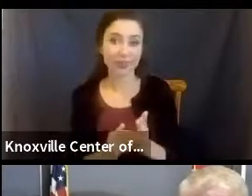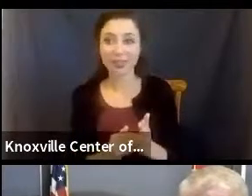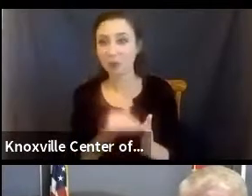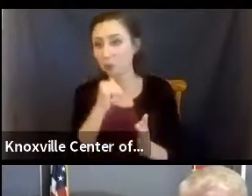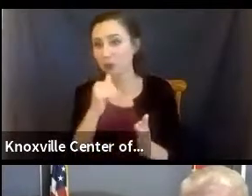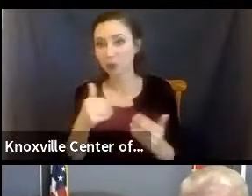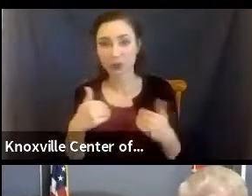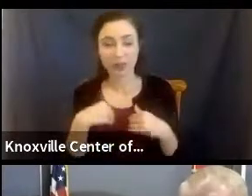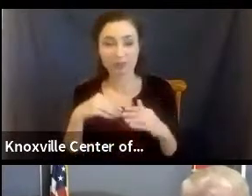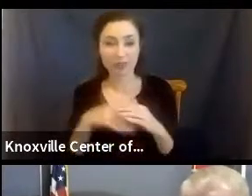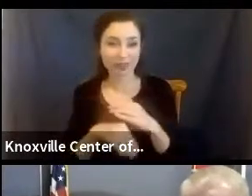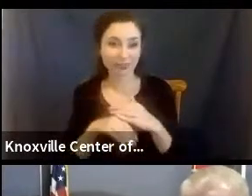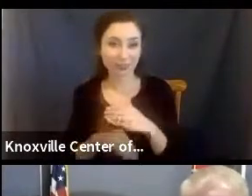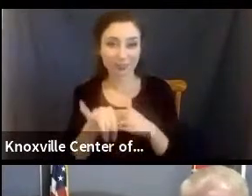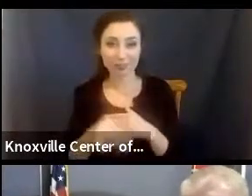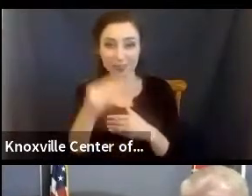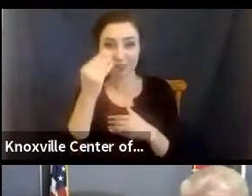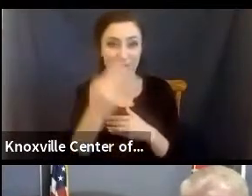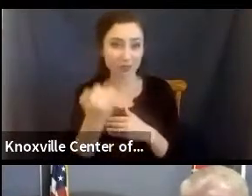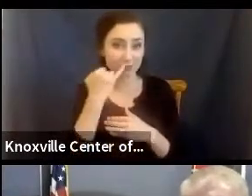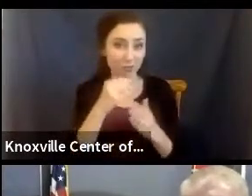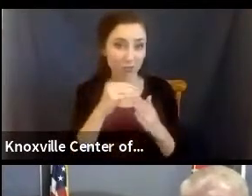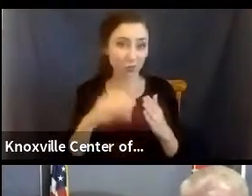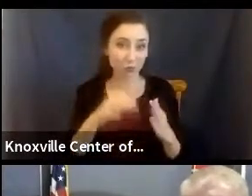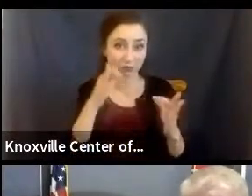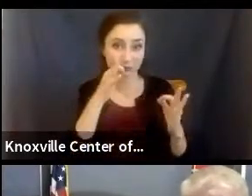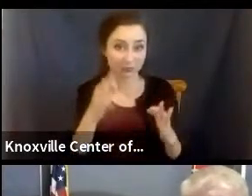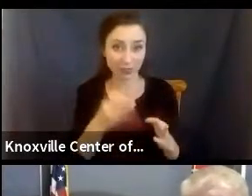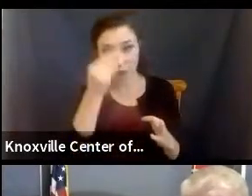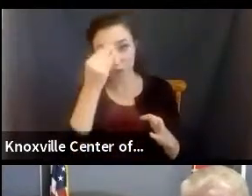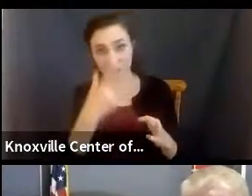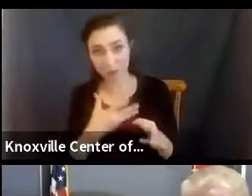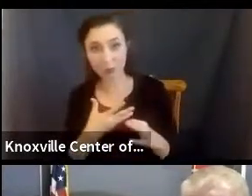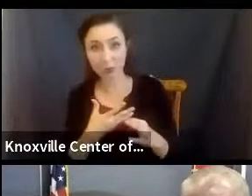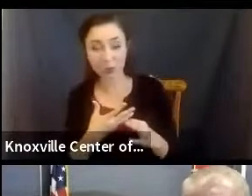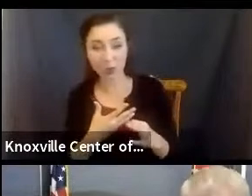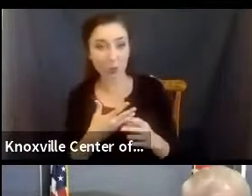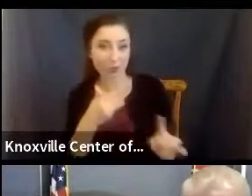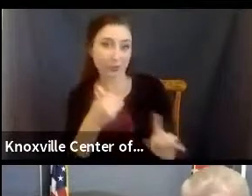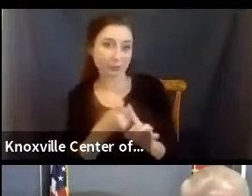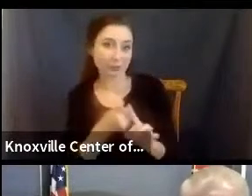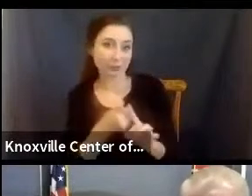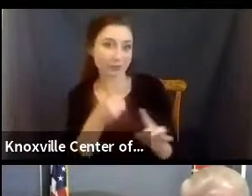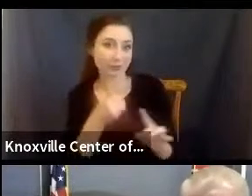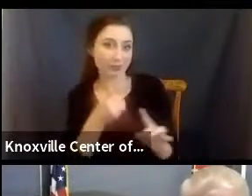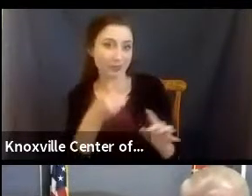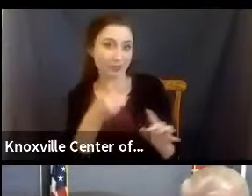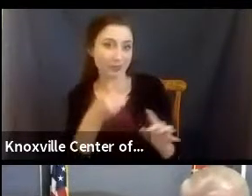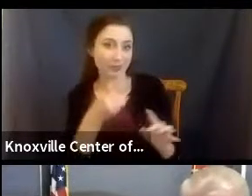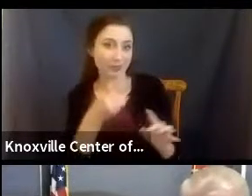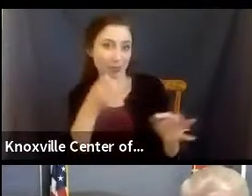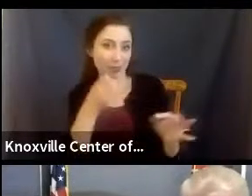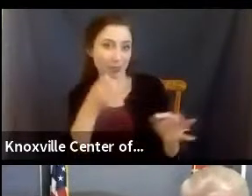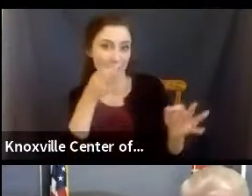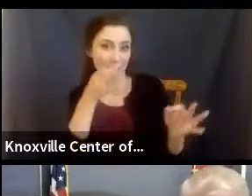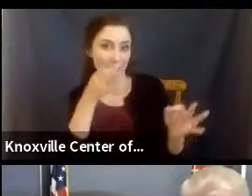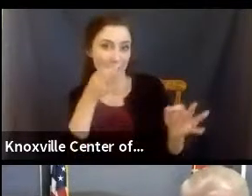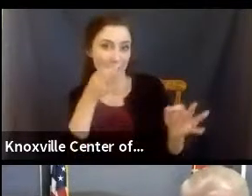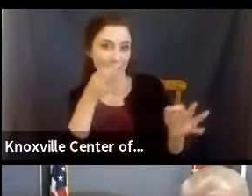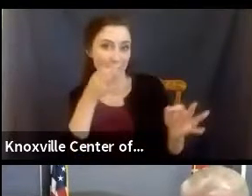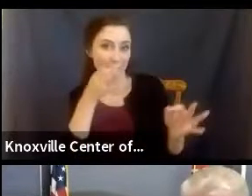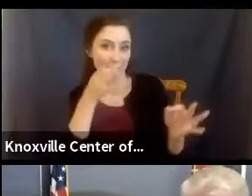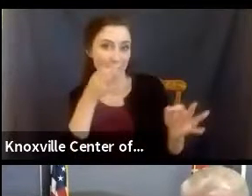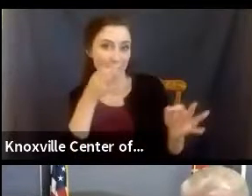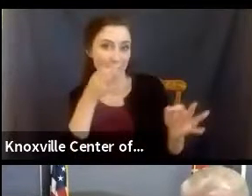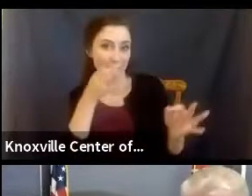have access to that information unless a student chooses to make us aware. Same for our faculty